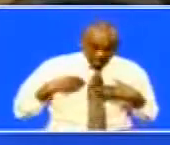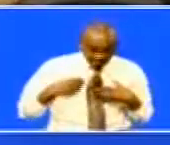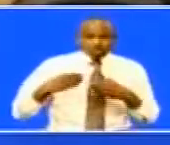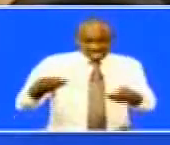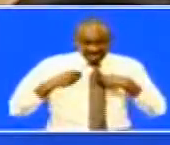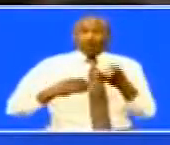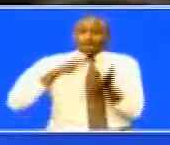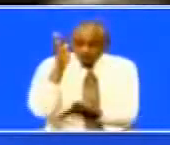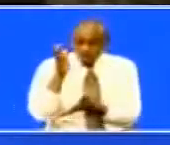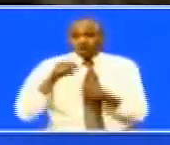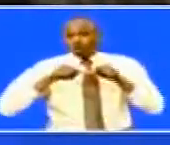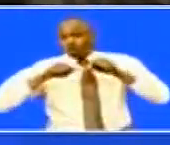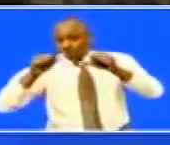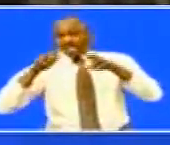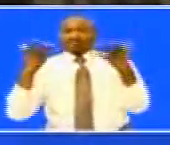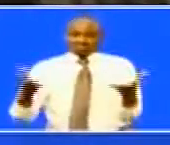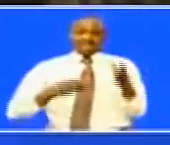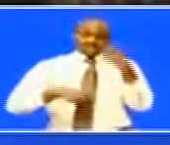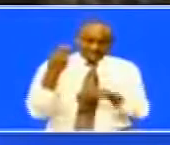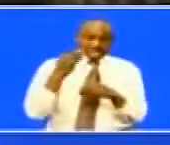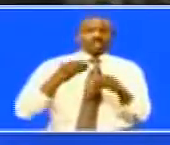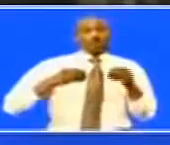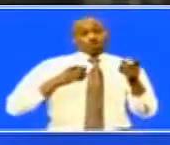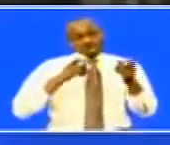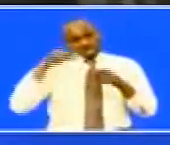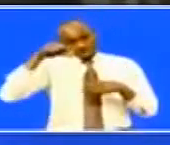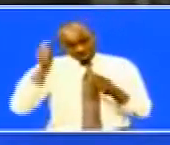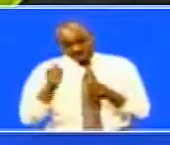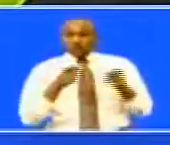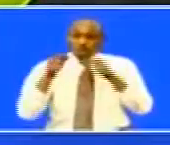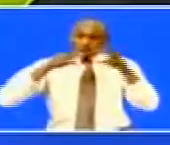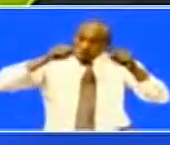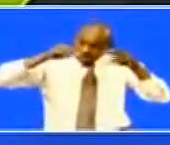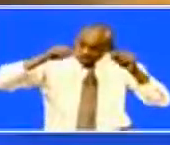production regime, sales performance, quality control and pricing.